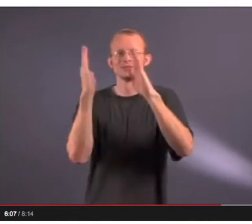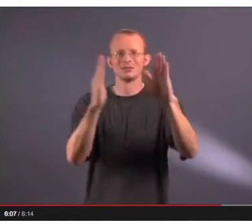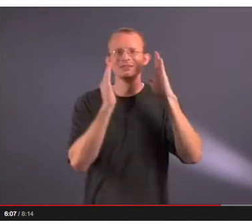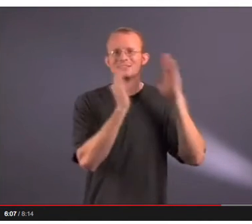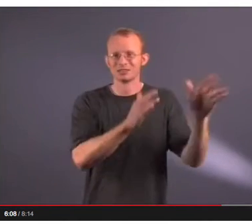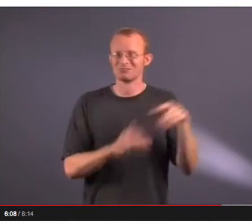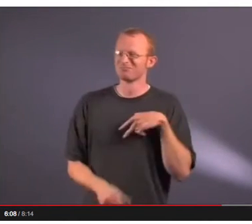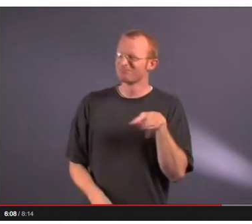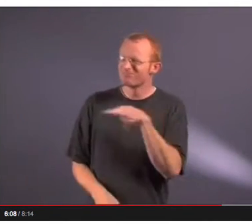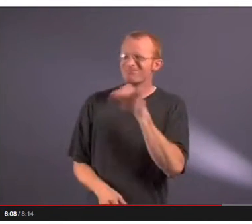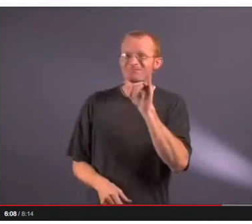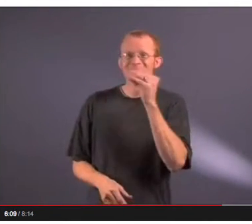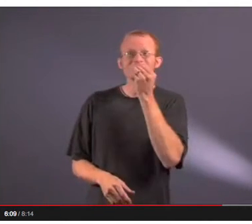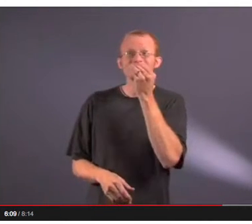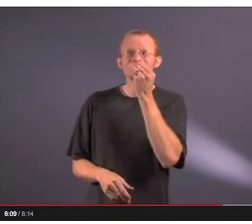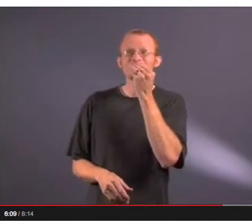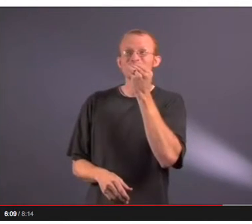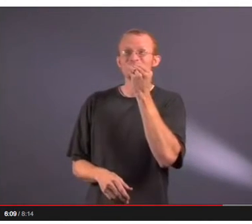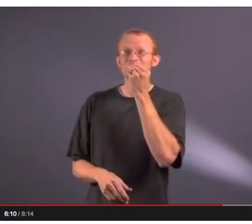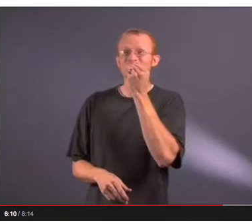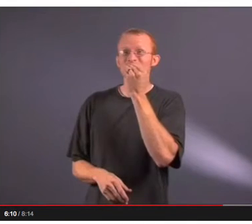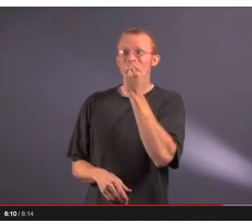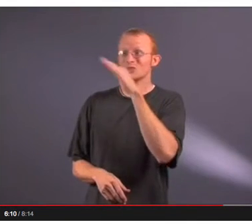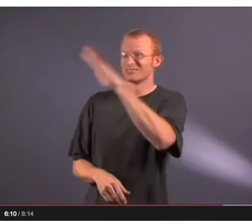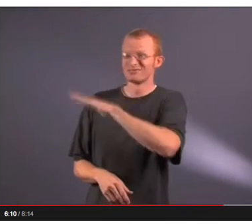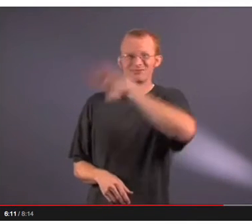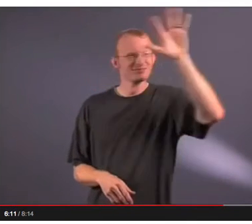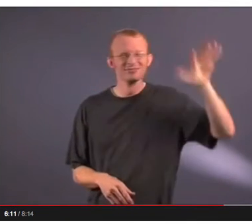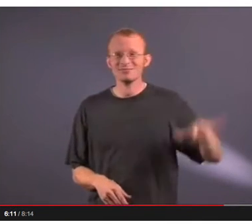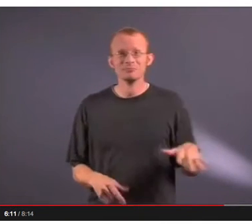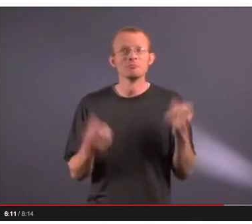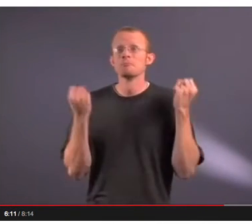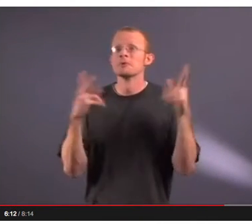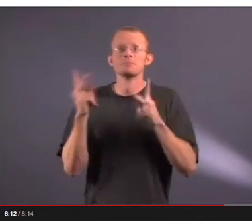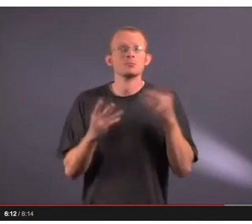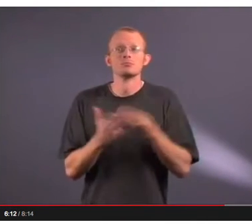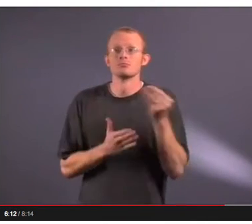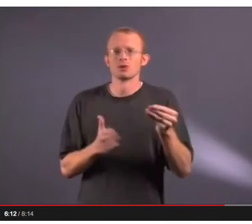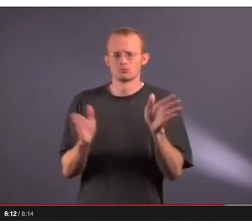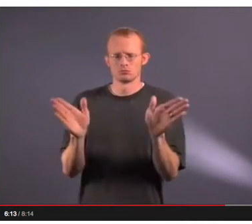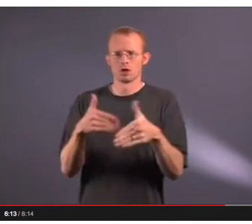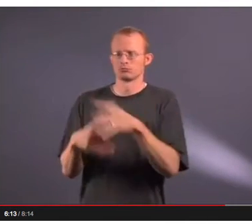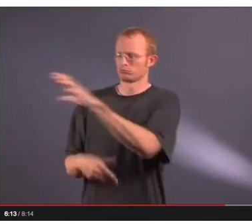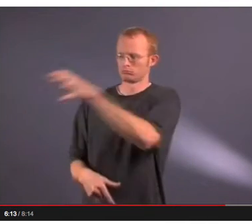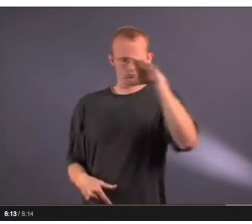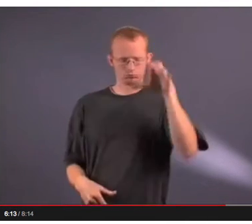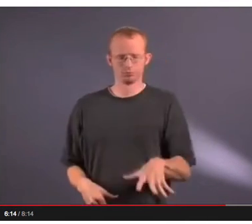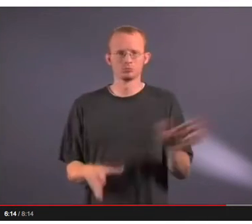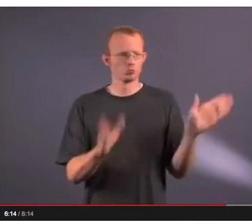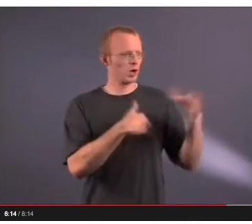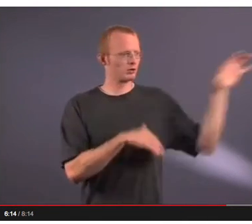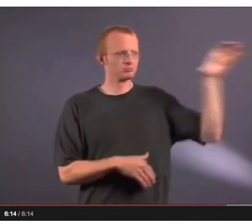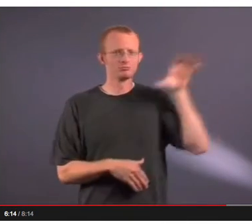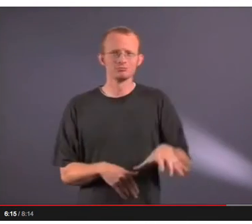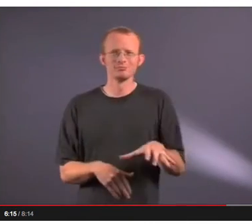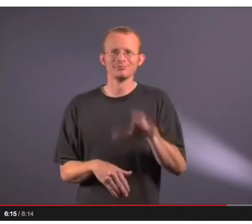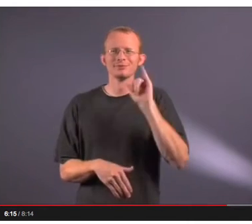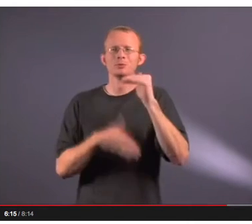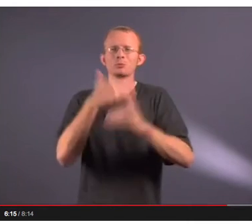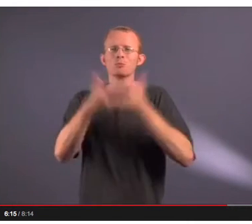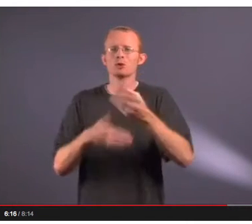take your cart, you're going to walk around the store, and you walk through all the aisles. And what do you see in all of the aisles? But many, many boxed food.